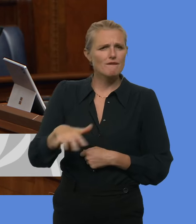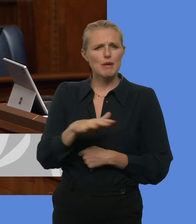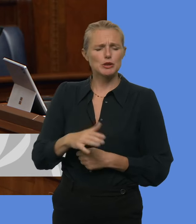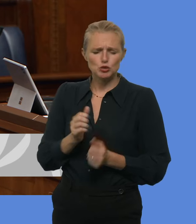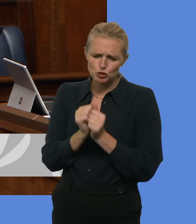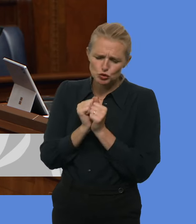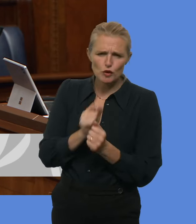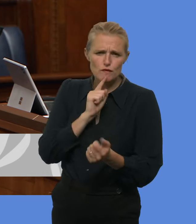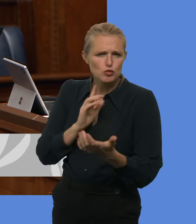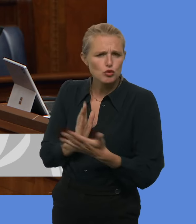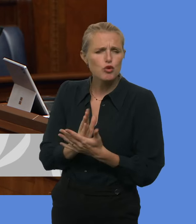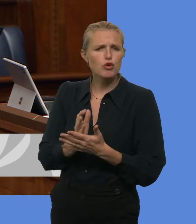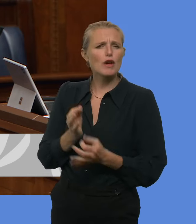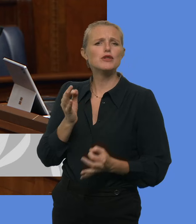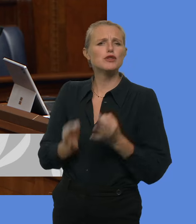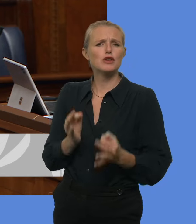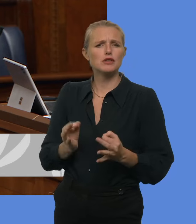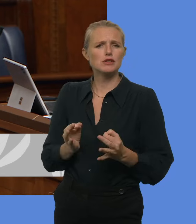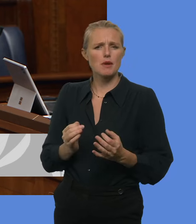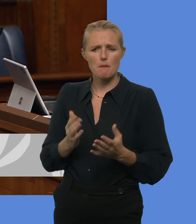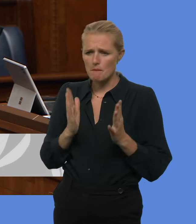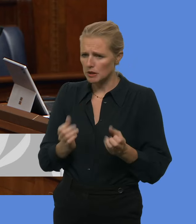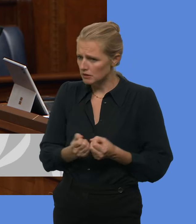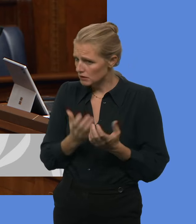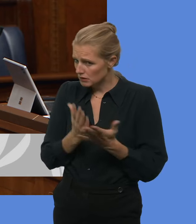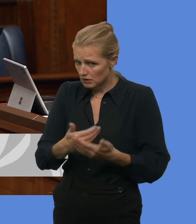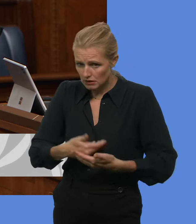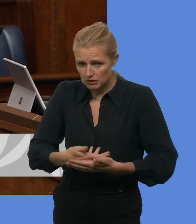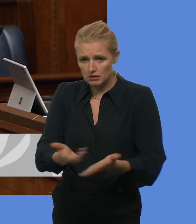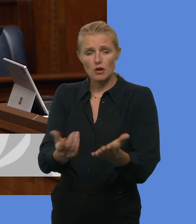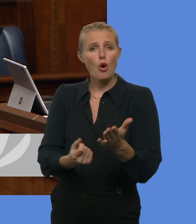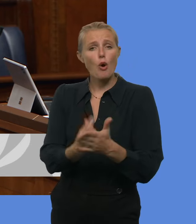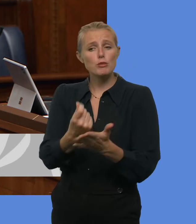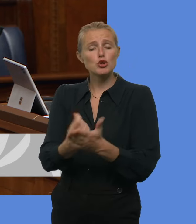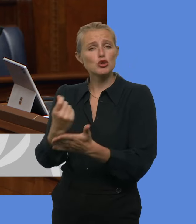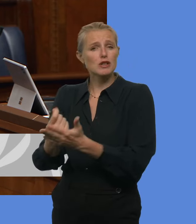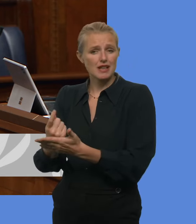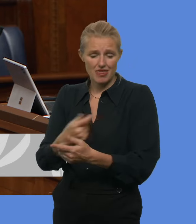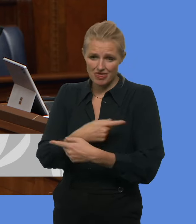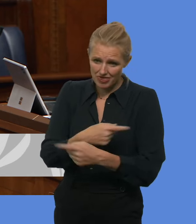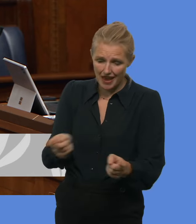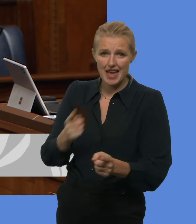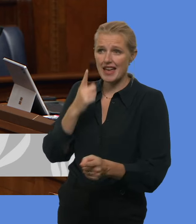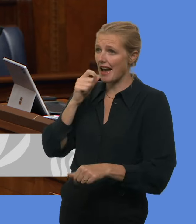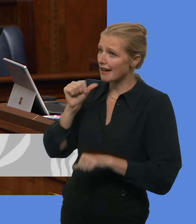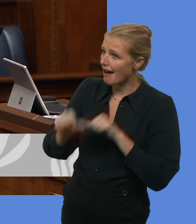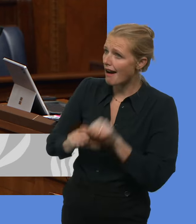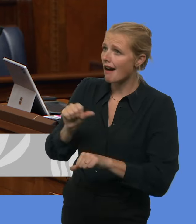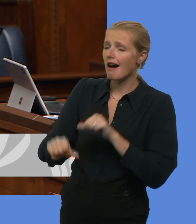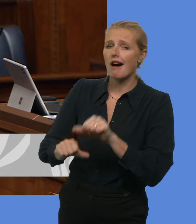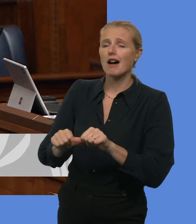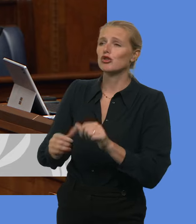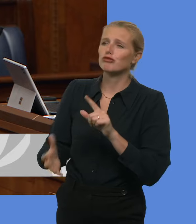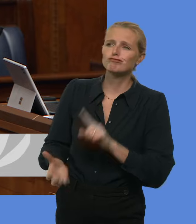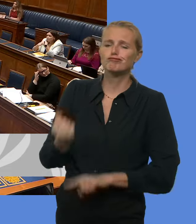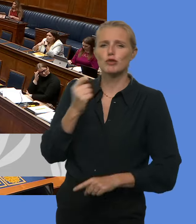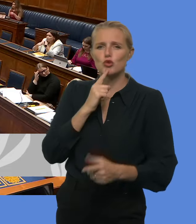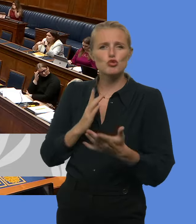with that opportunity to get that justice, and that's why we had opposed that blanket amnesty that was set out in the previous legislation, and we welcome that that has been